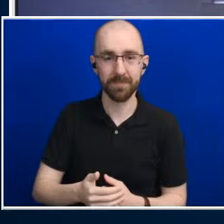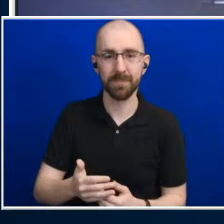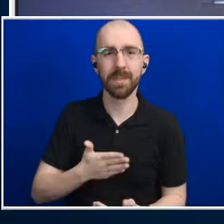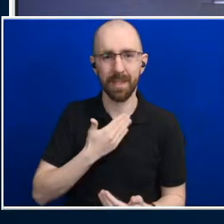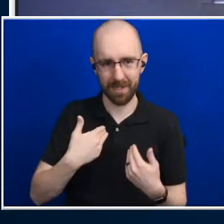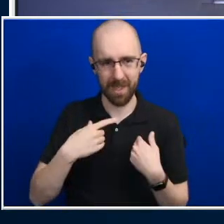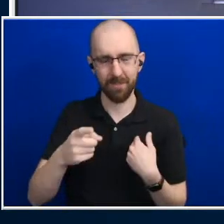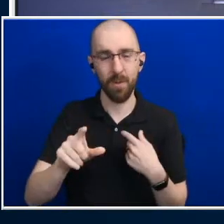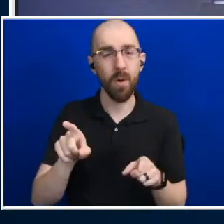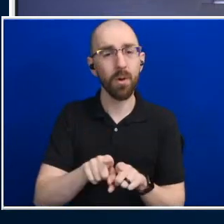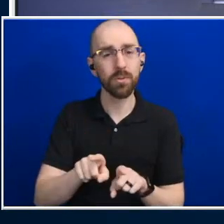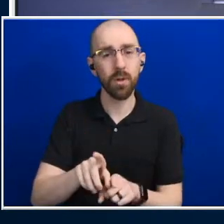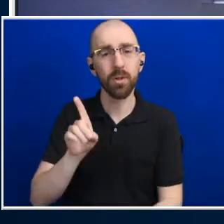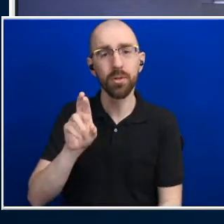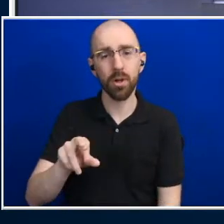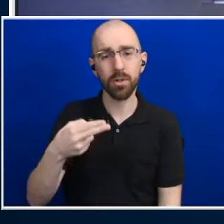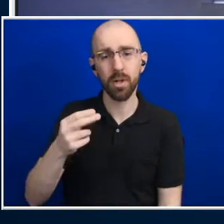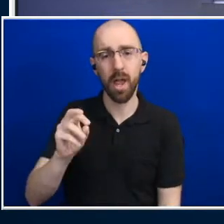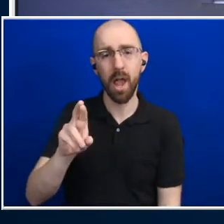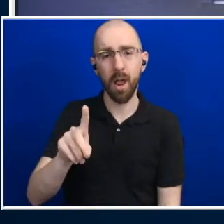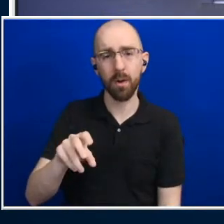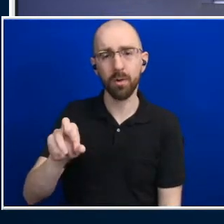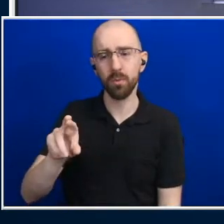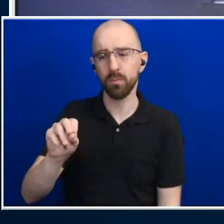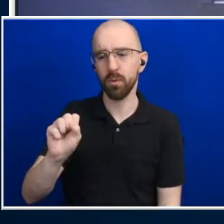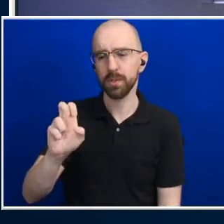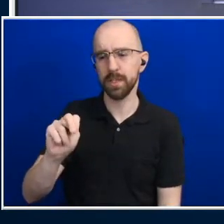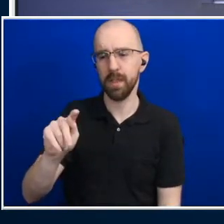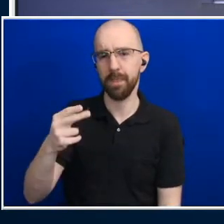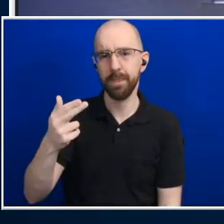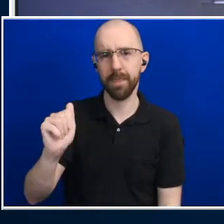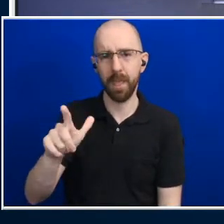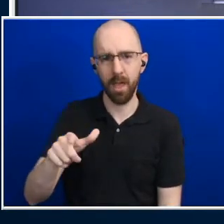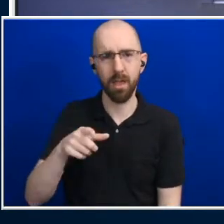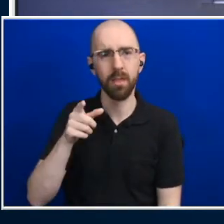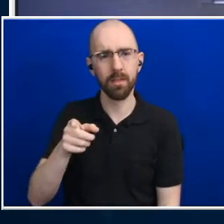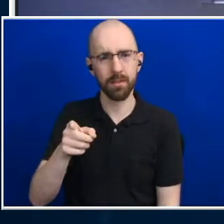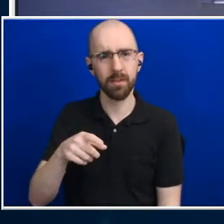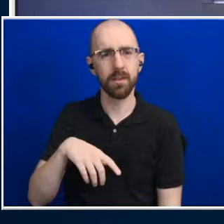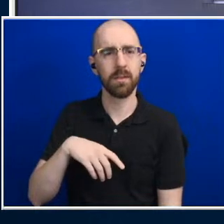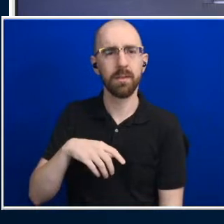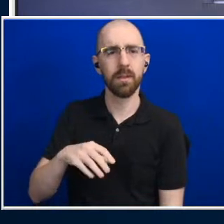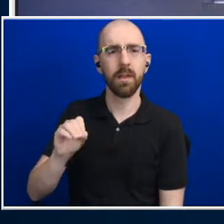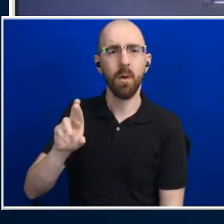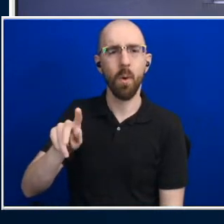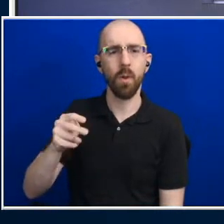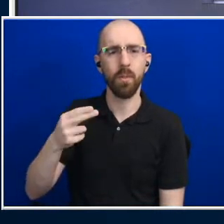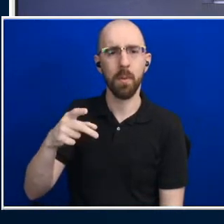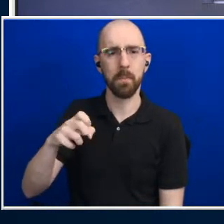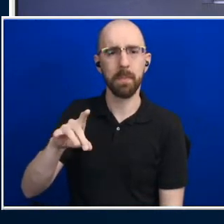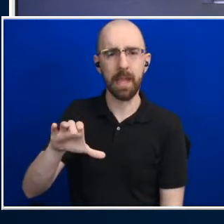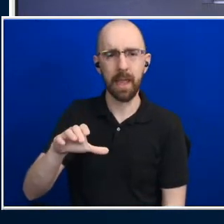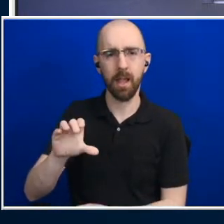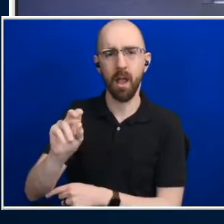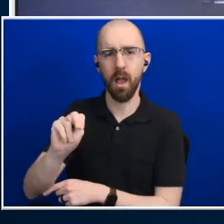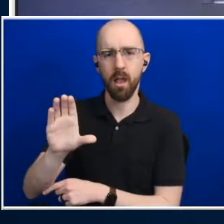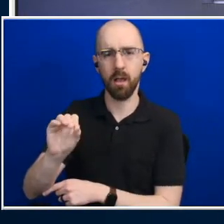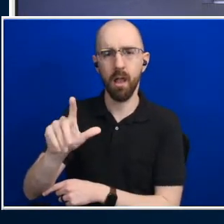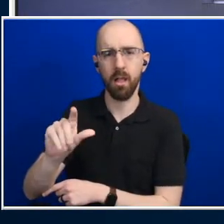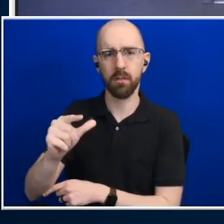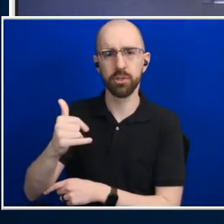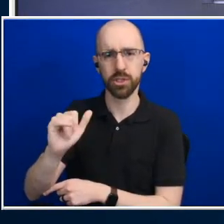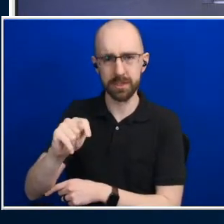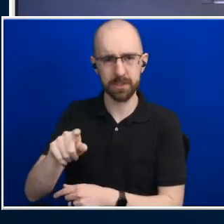Dr. Howard Rosenthal, Hayden's surgeon and an orthopedic oncologist working at the Sarcoma Center at the University of Kansas Cancer Center.